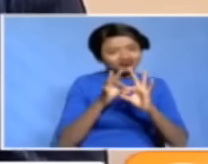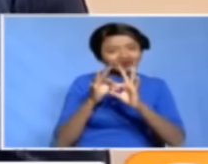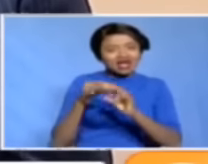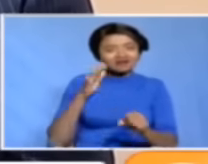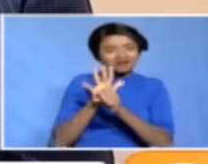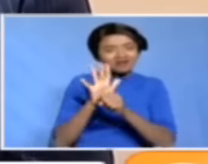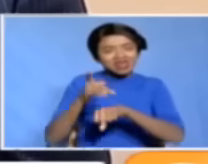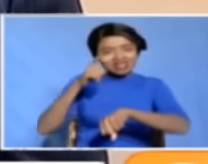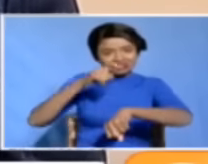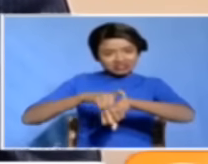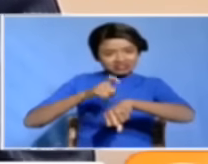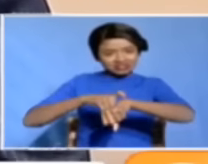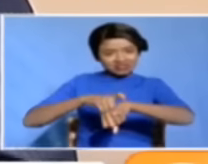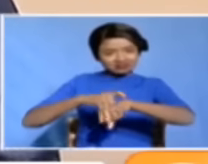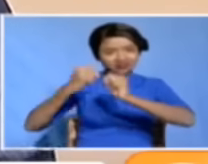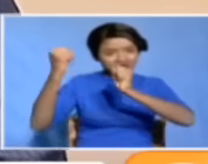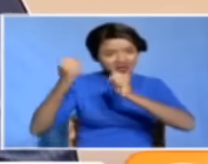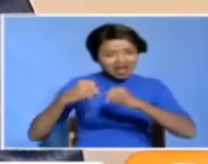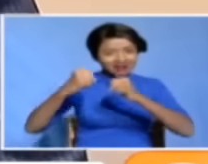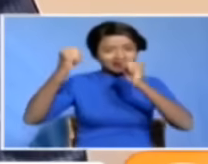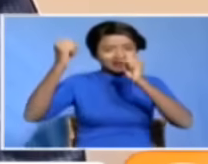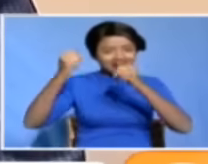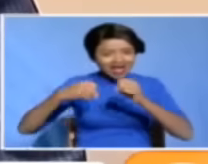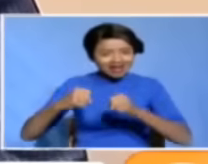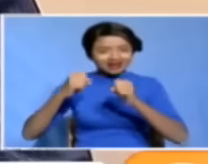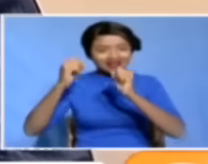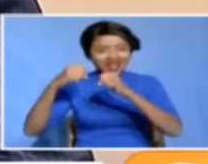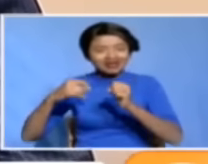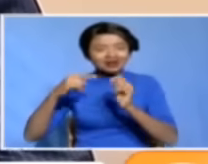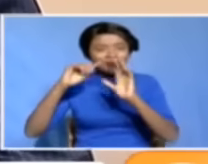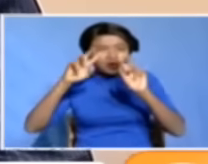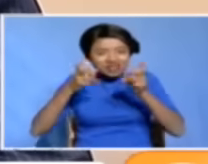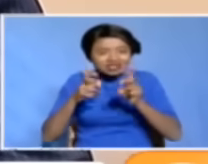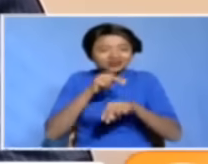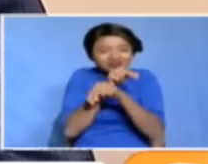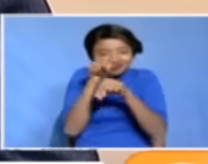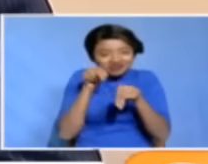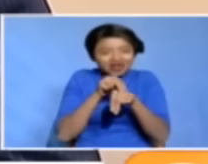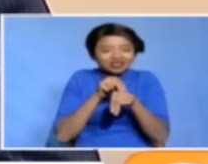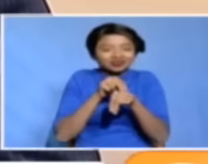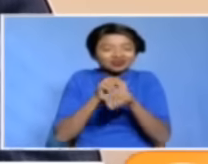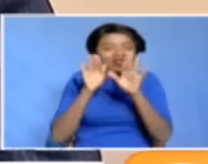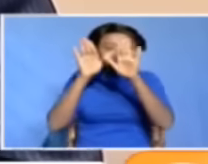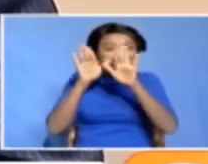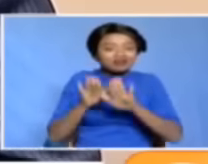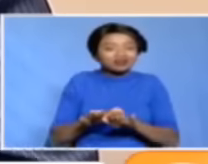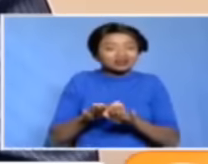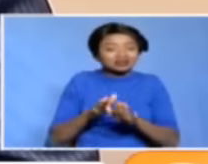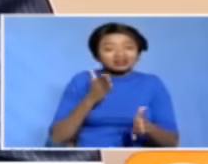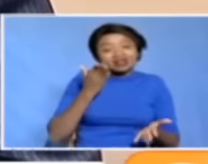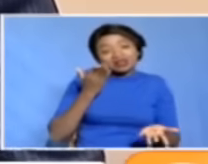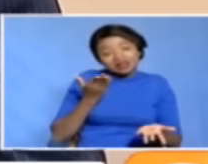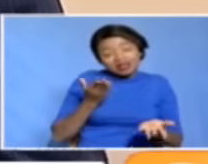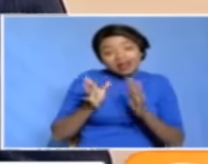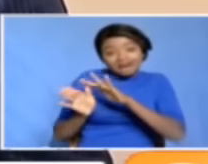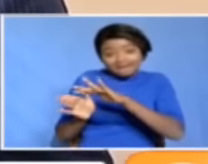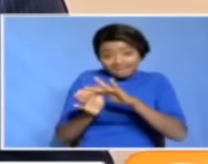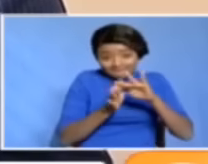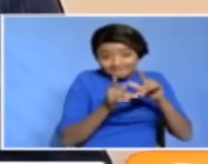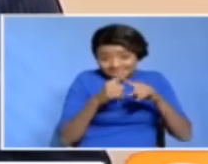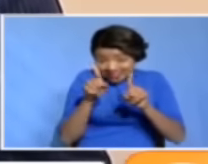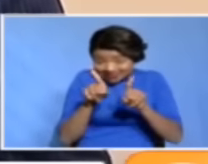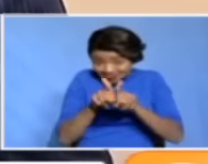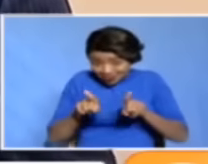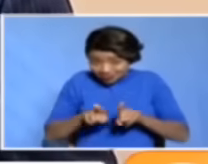times where we can agree on a matter of national importance. So there's unity of purpose. But when you listen to other